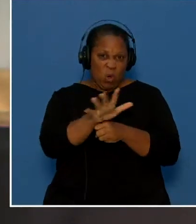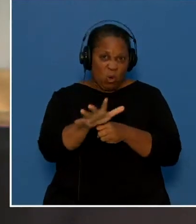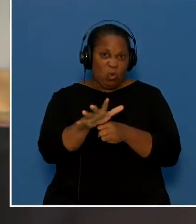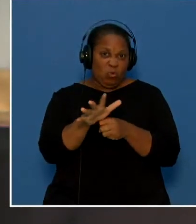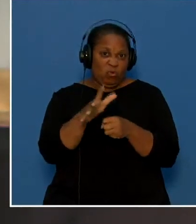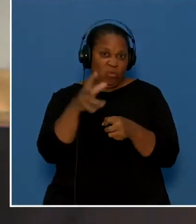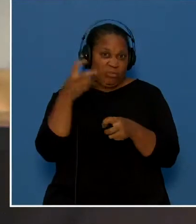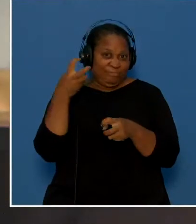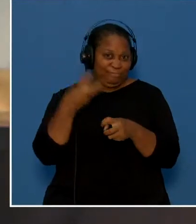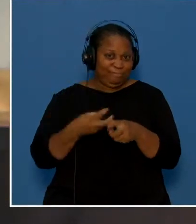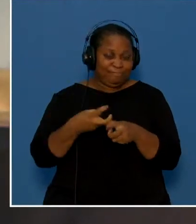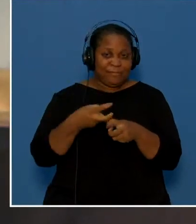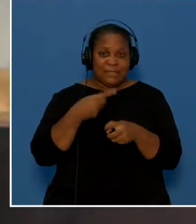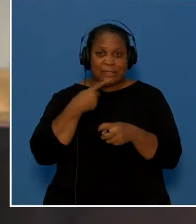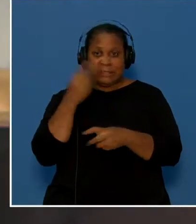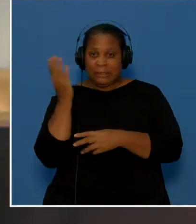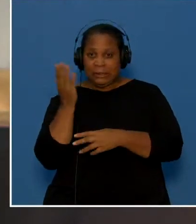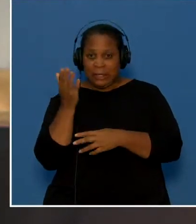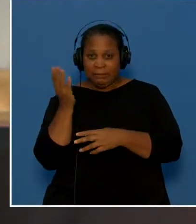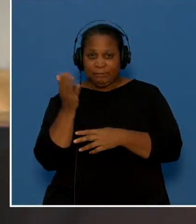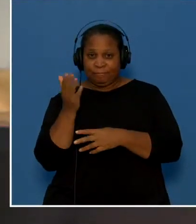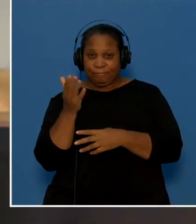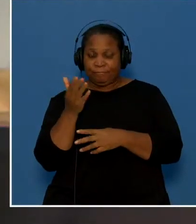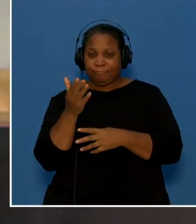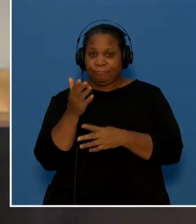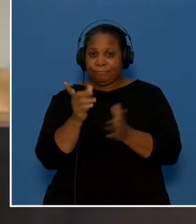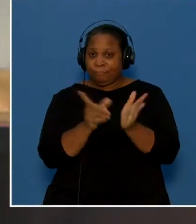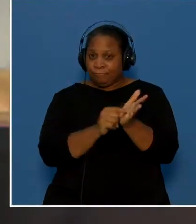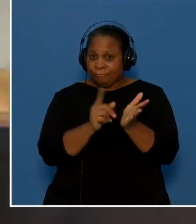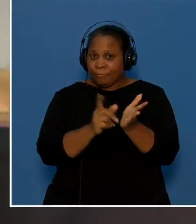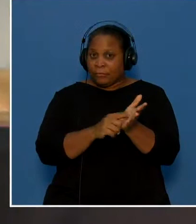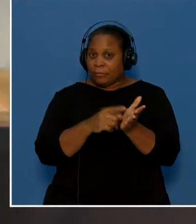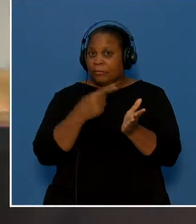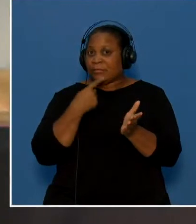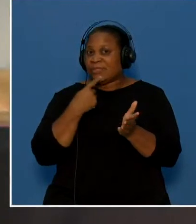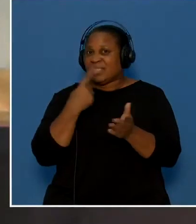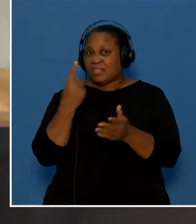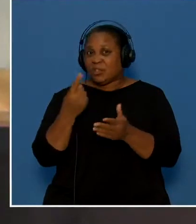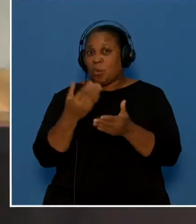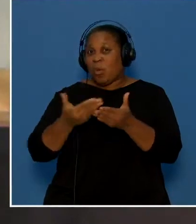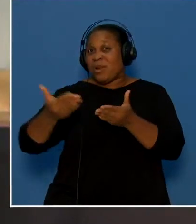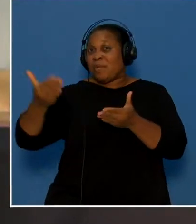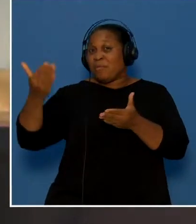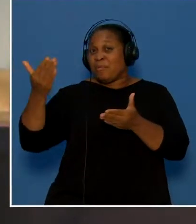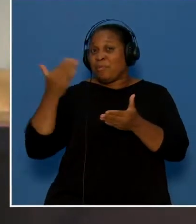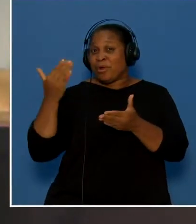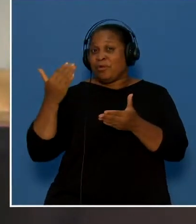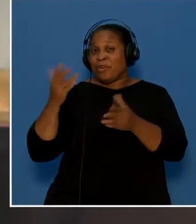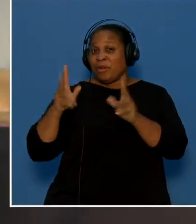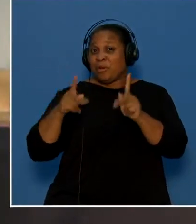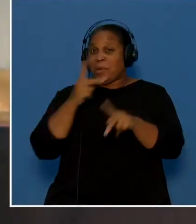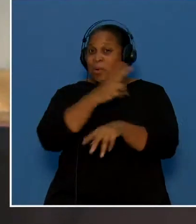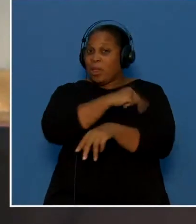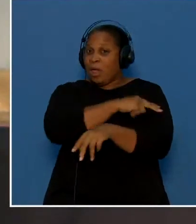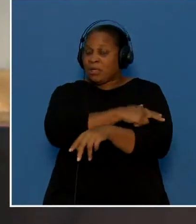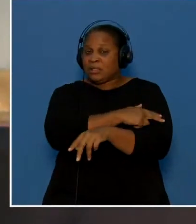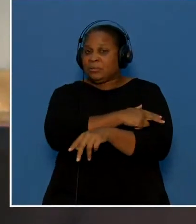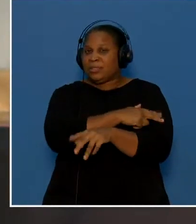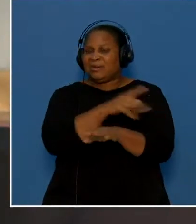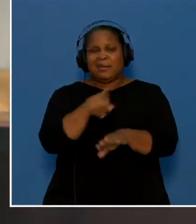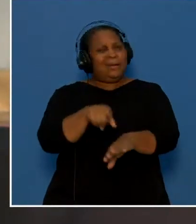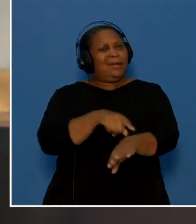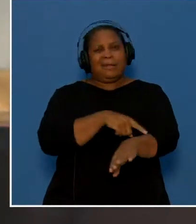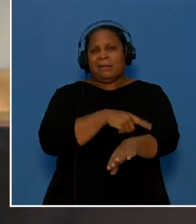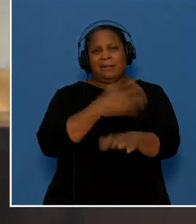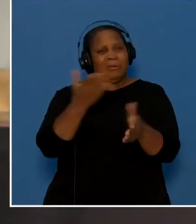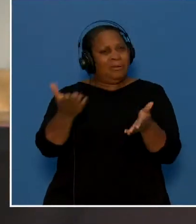official press release, it stated the person was one of the previously hospitalized cases. How long had the